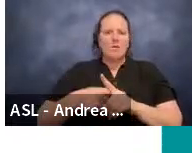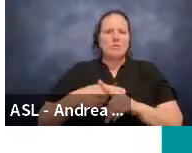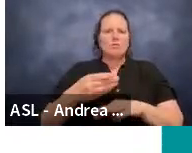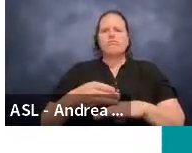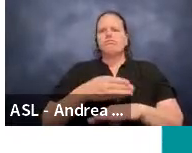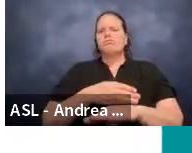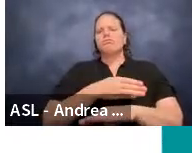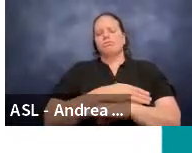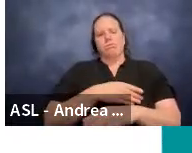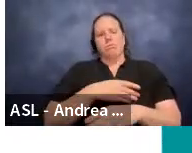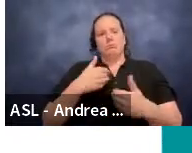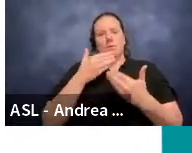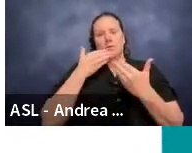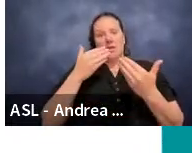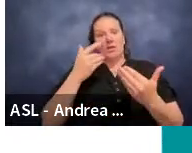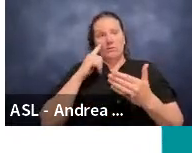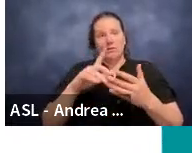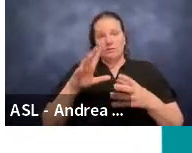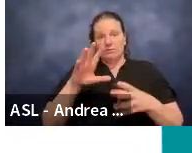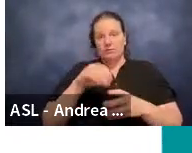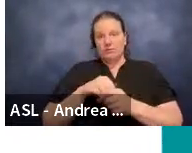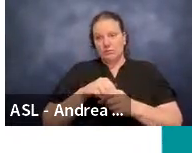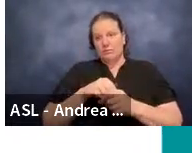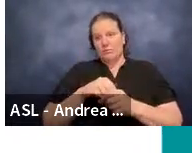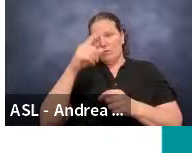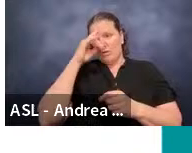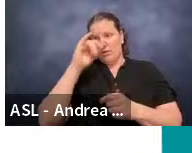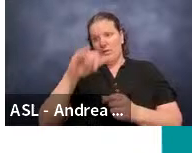you for your contributions to that.